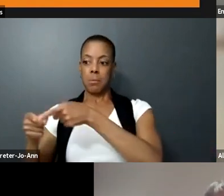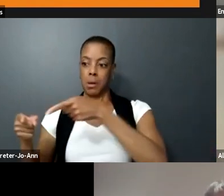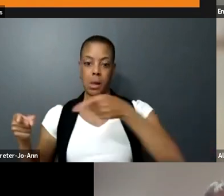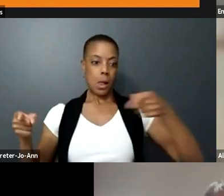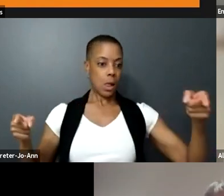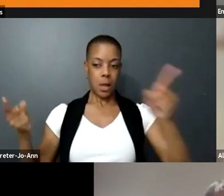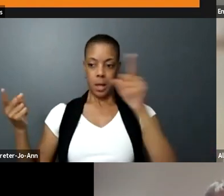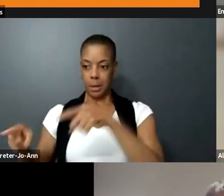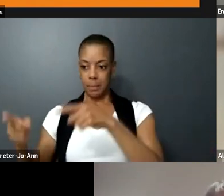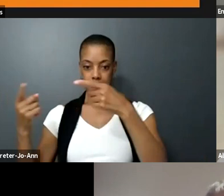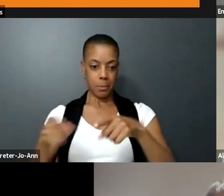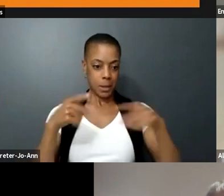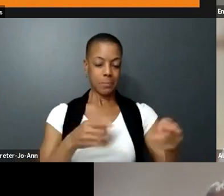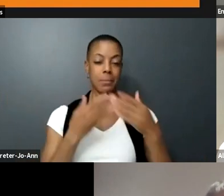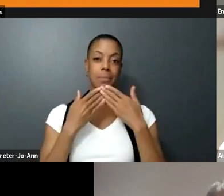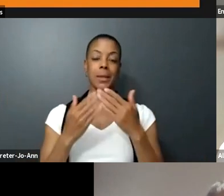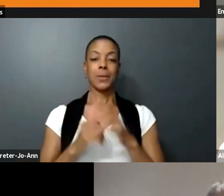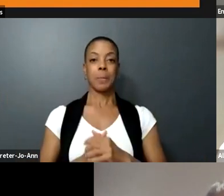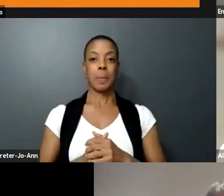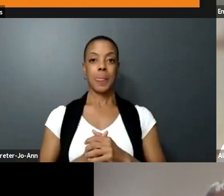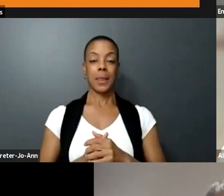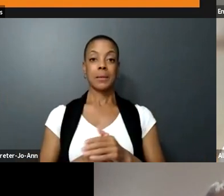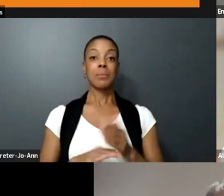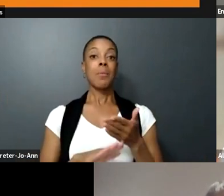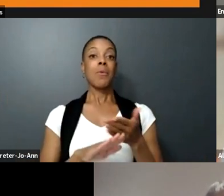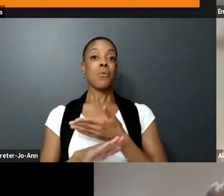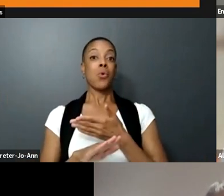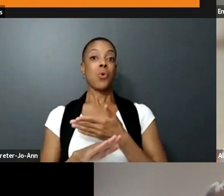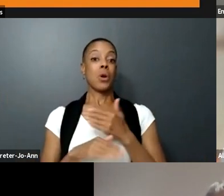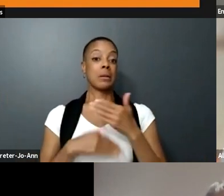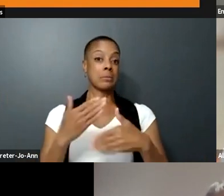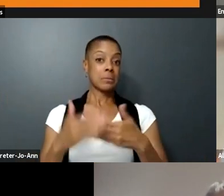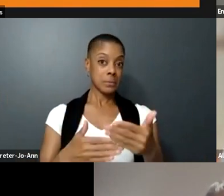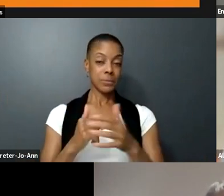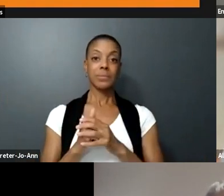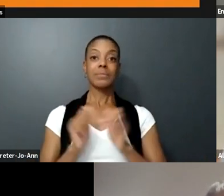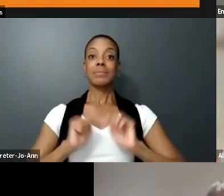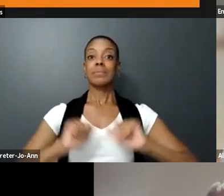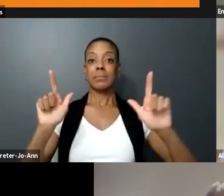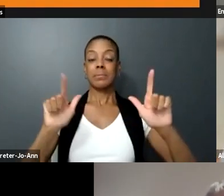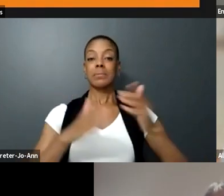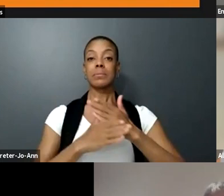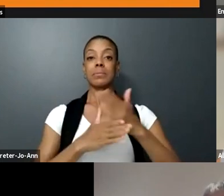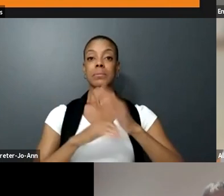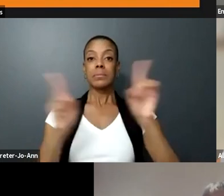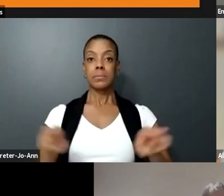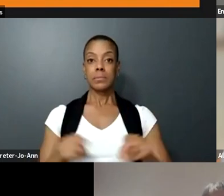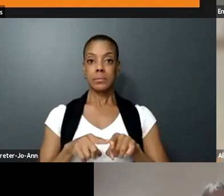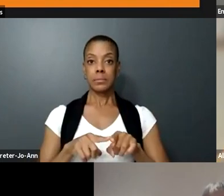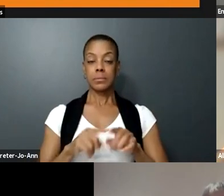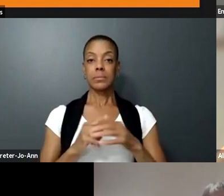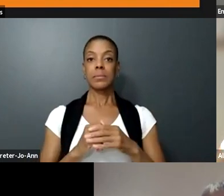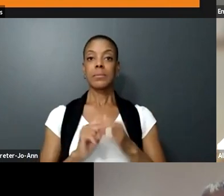you again for sharing. And before I proceed, I'm going to be sharing our closing statement, but I'm also going to share my screen, which directs folks to